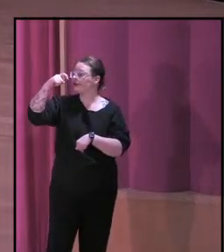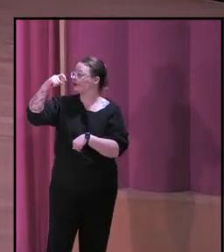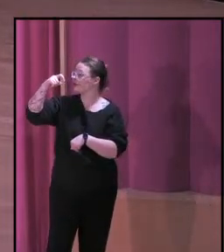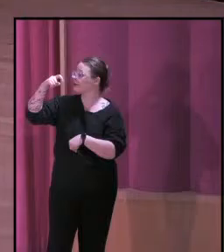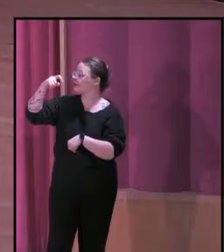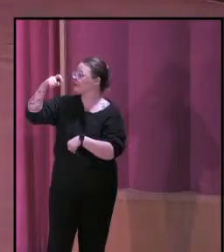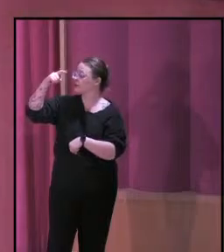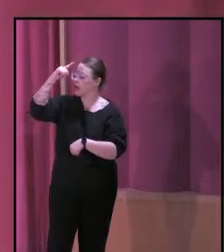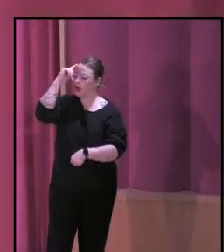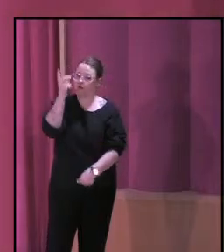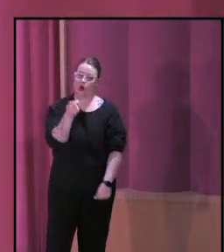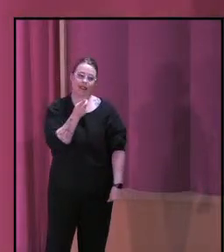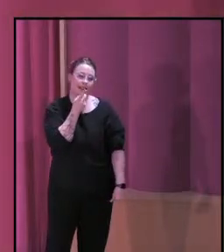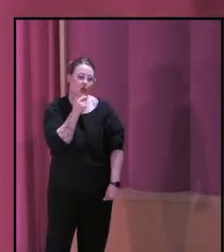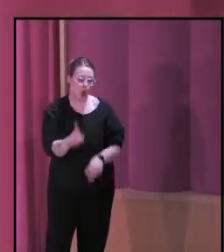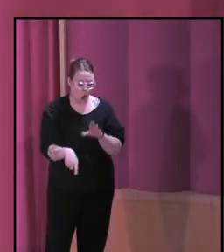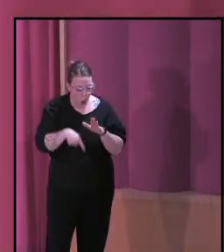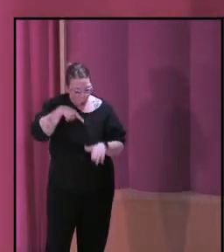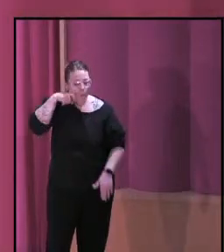for dinner.